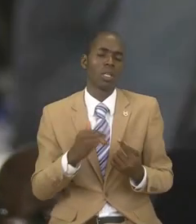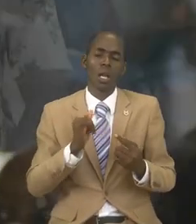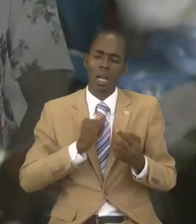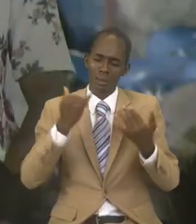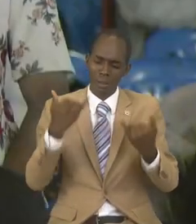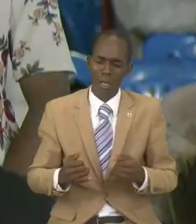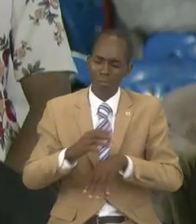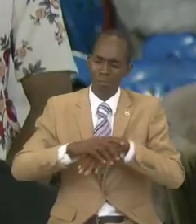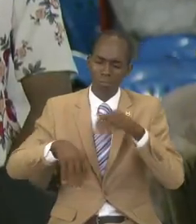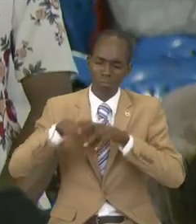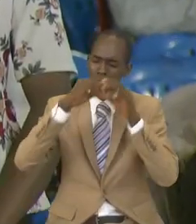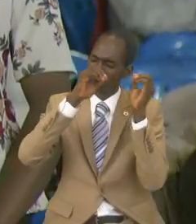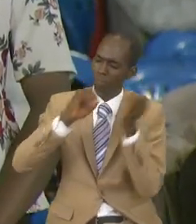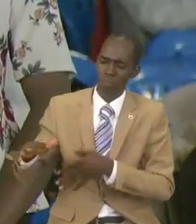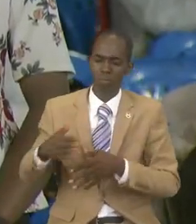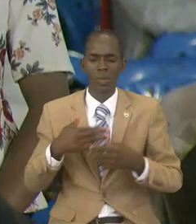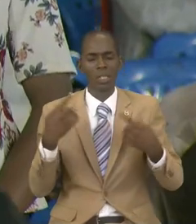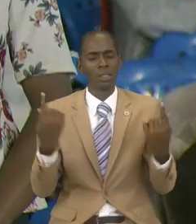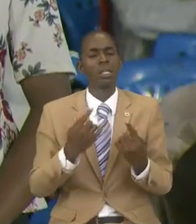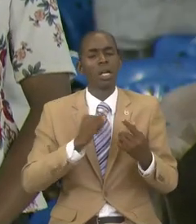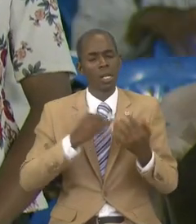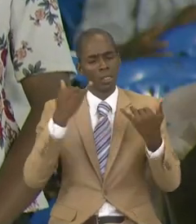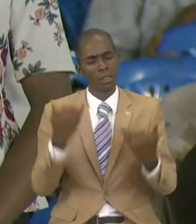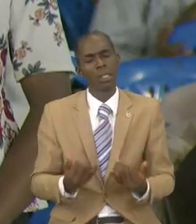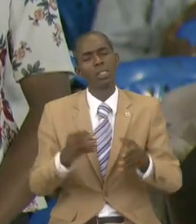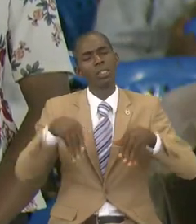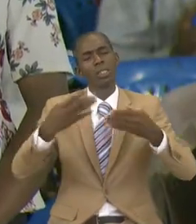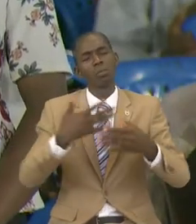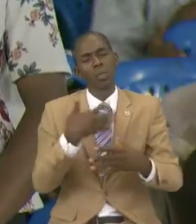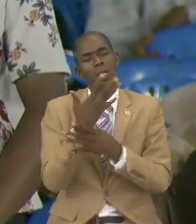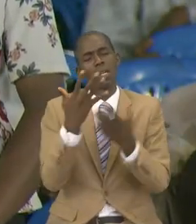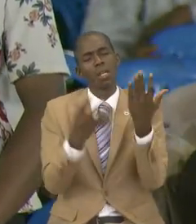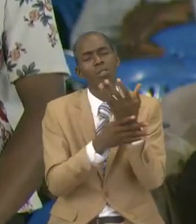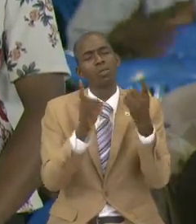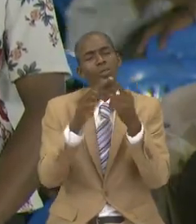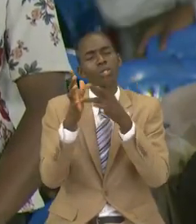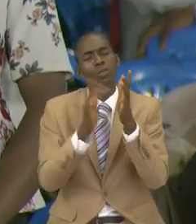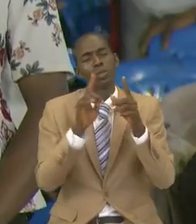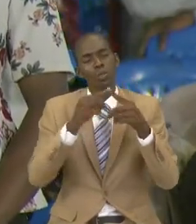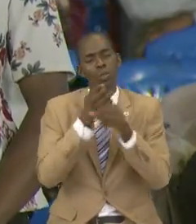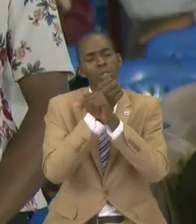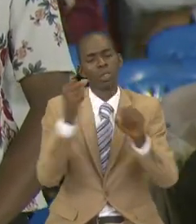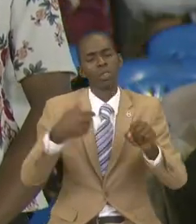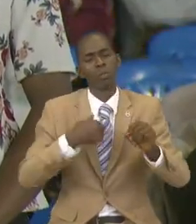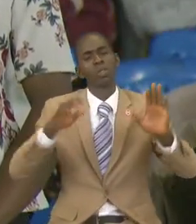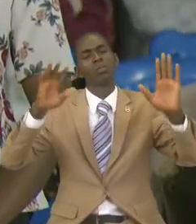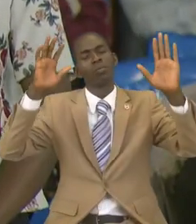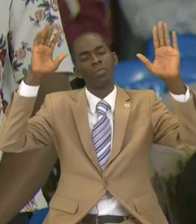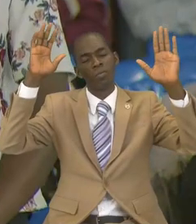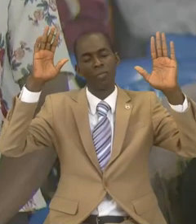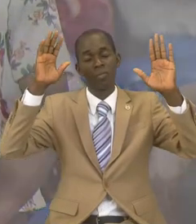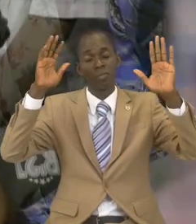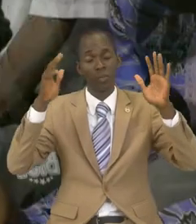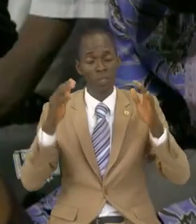follow after the Lord Jesus Christ, my Lord and Savior. Raise up that hand and stand up. I'm praying with